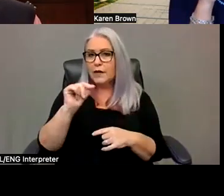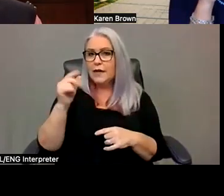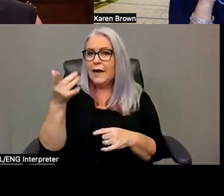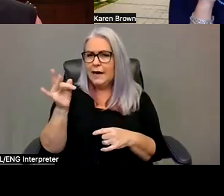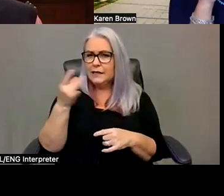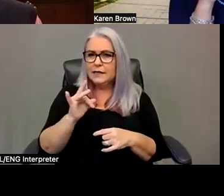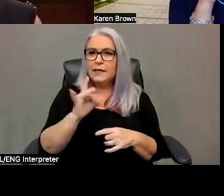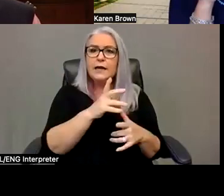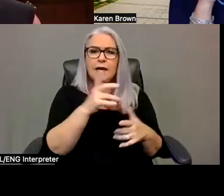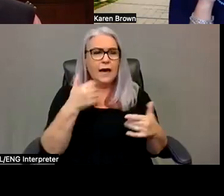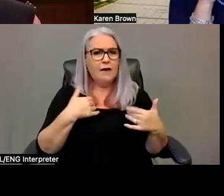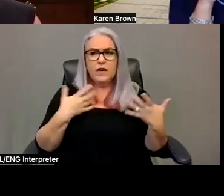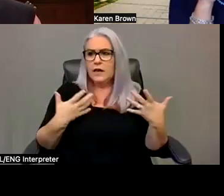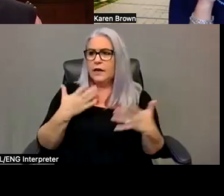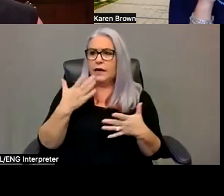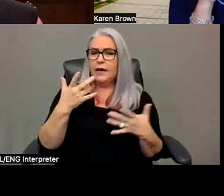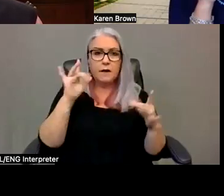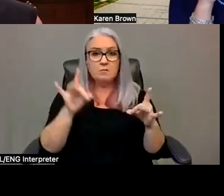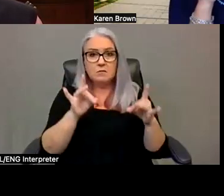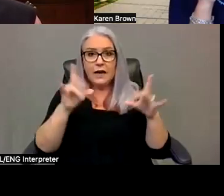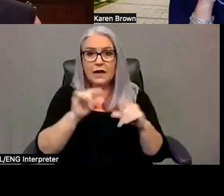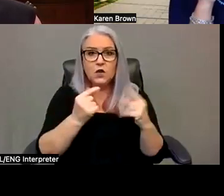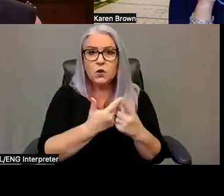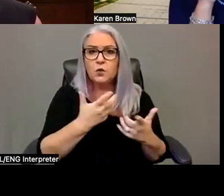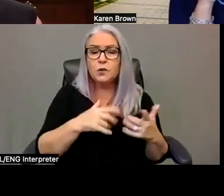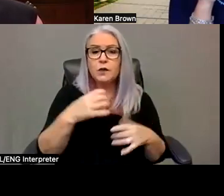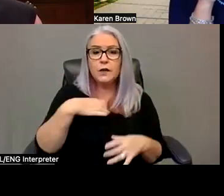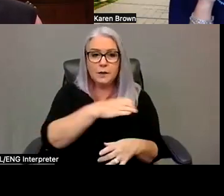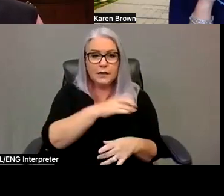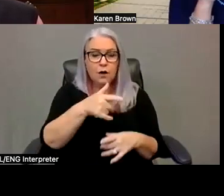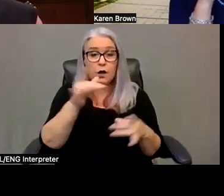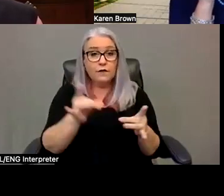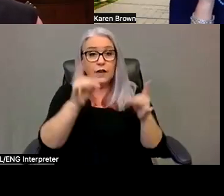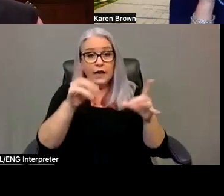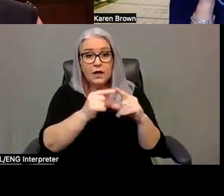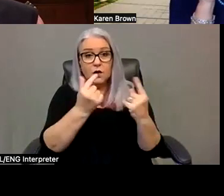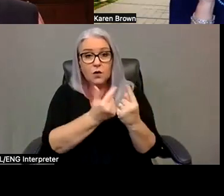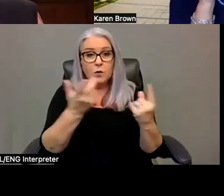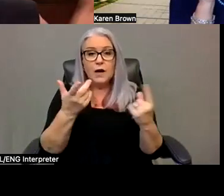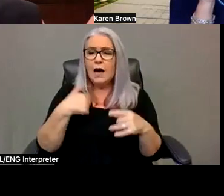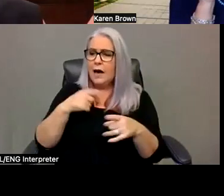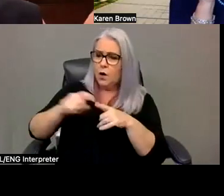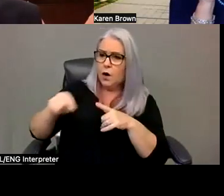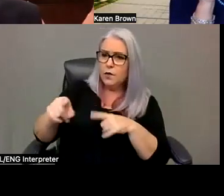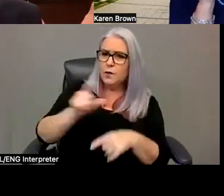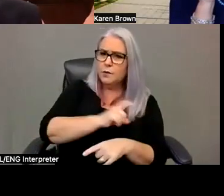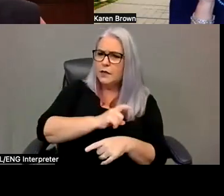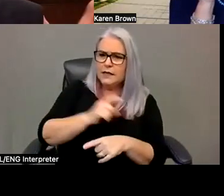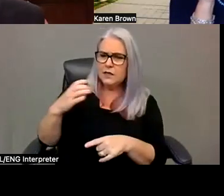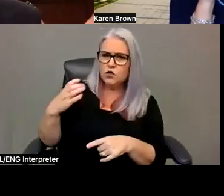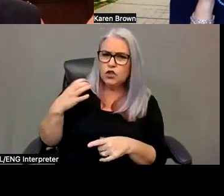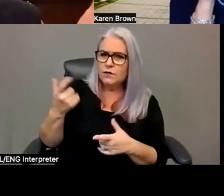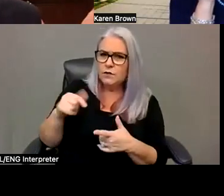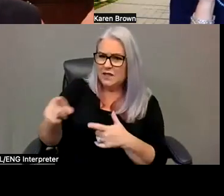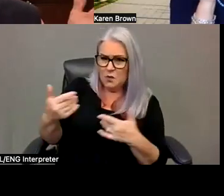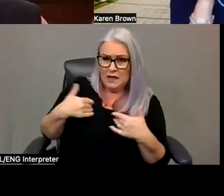a hate group committee because of all the hate group crimes that were taking place. I called up the police chief and said, "What are they talking about? Hate? Did we ever